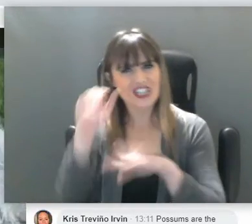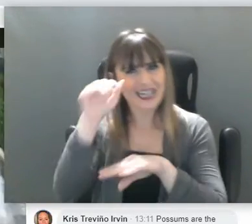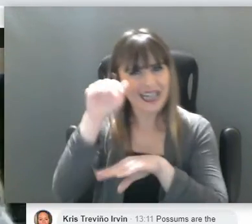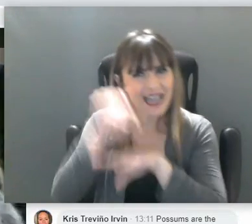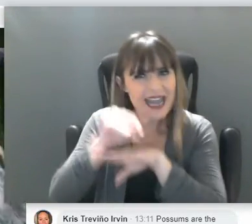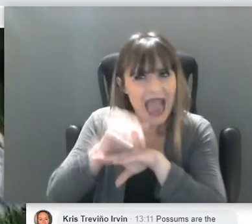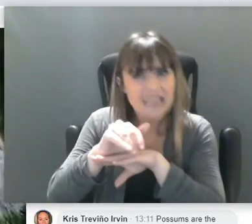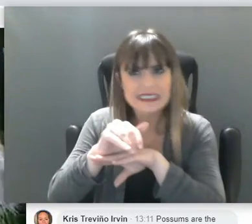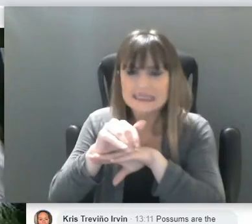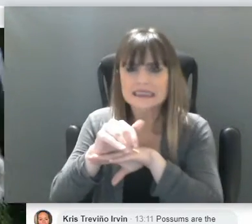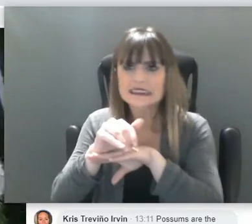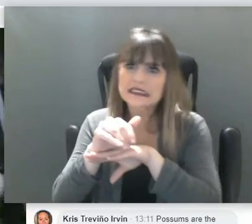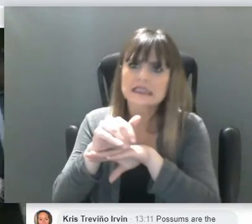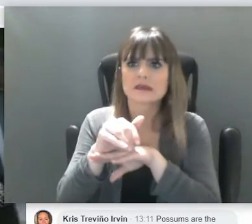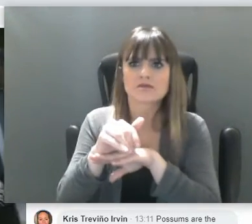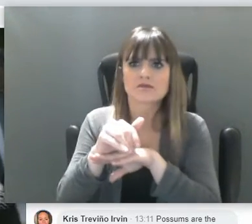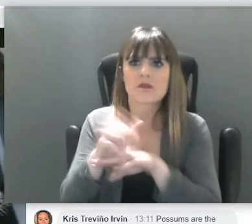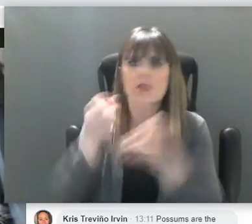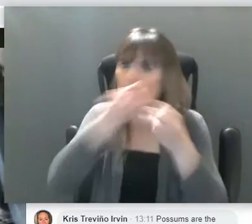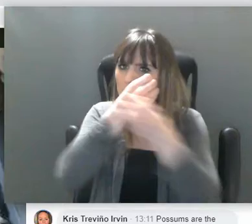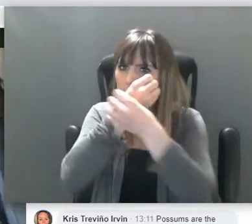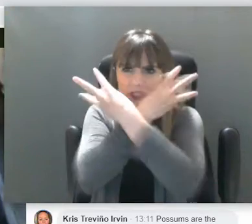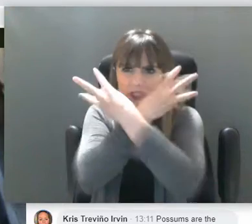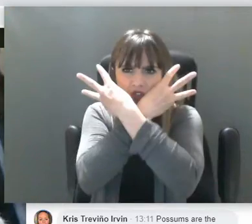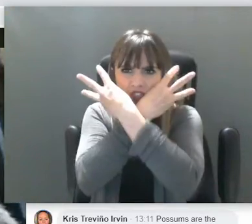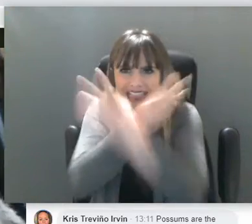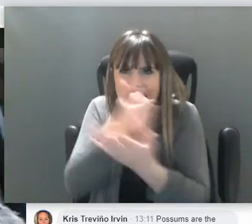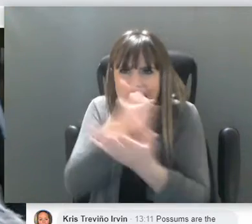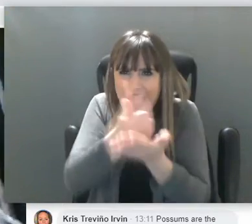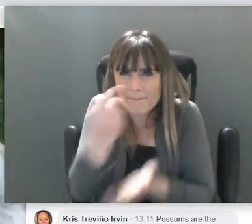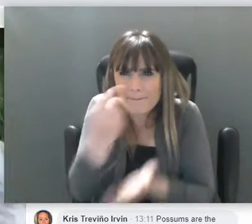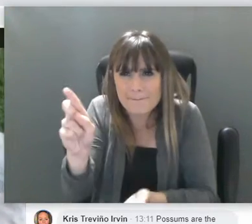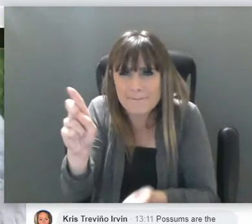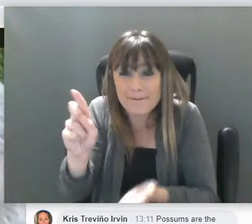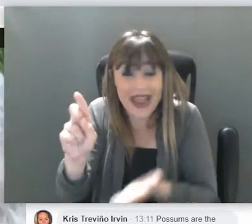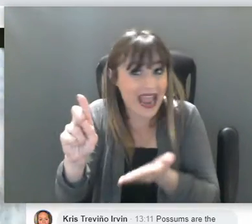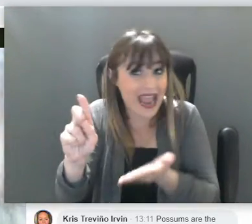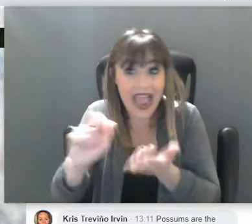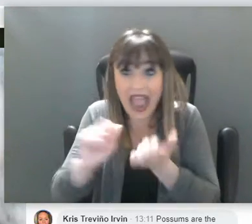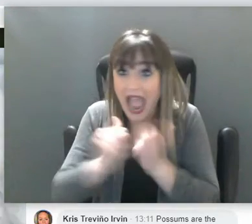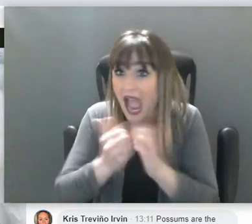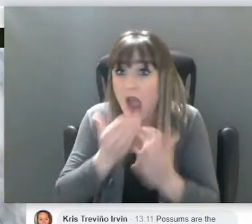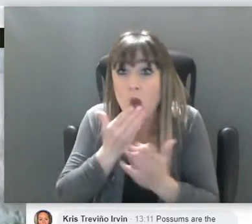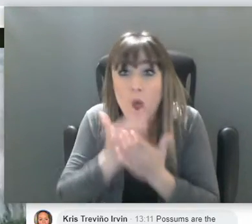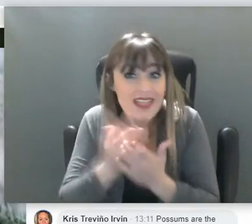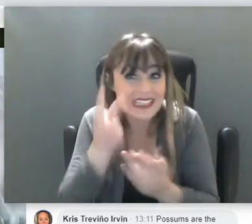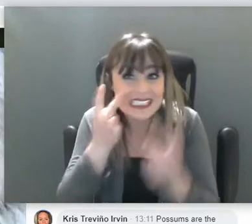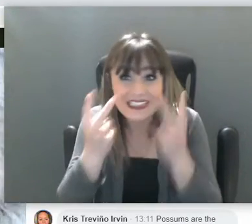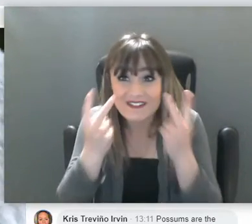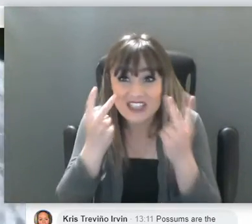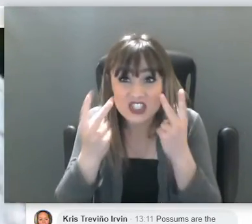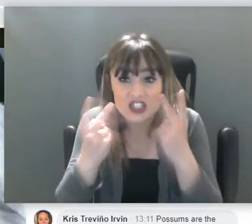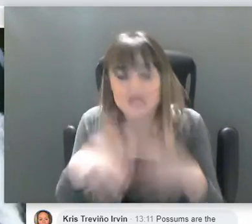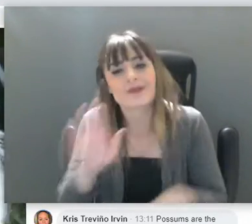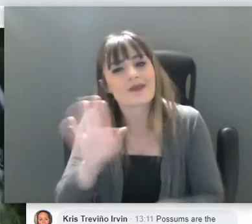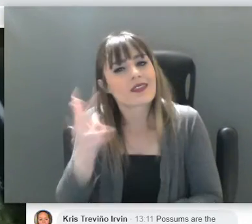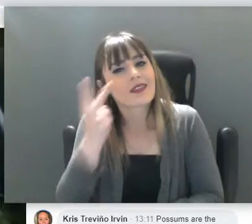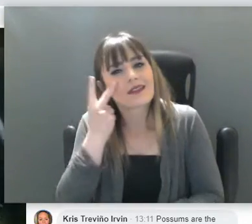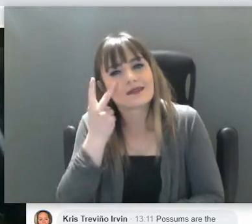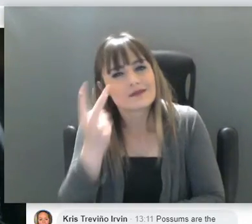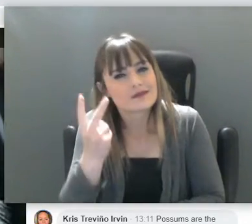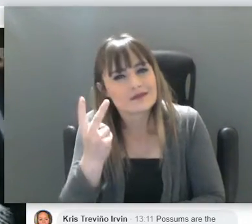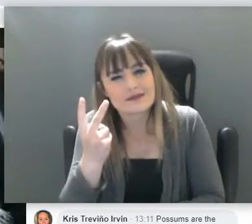their eyesight? Their eyesight is not super great. You notice she's got beady eyes, just round and black. They're